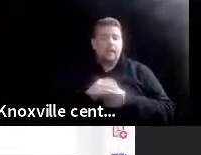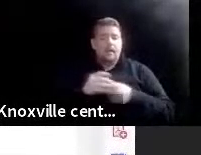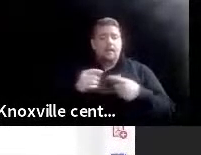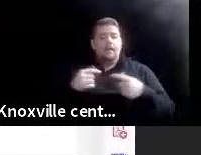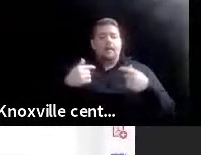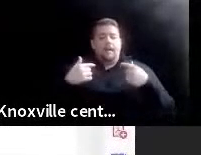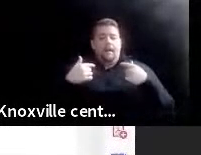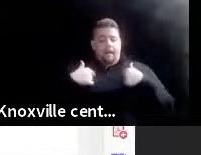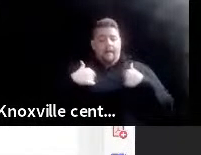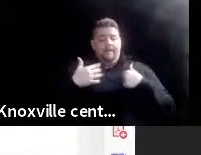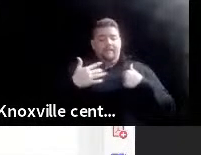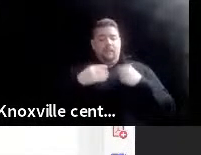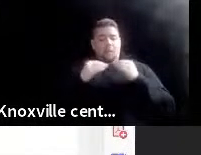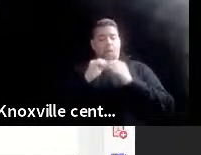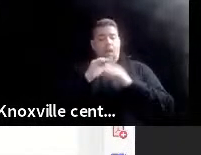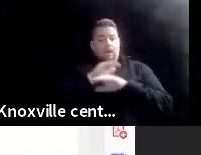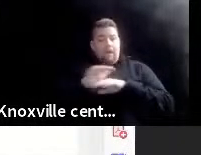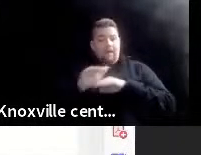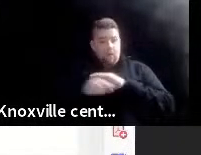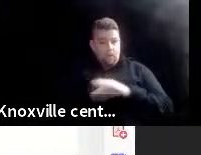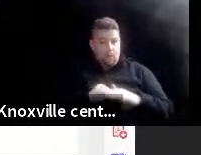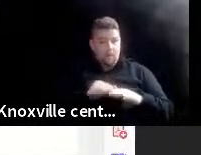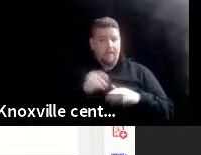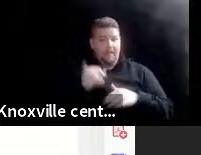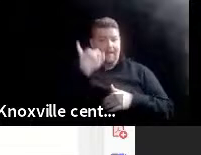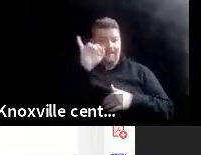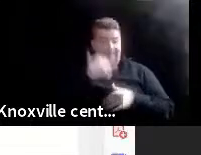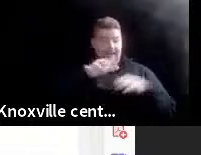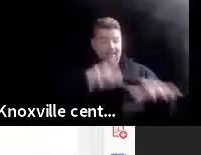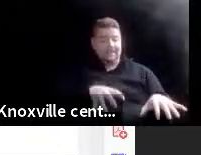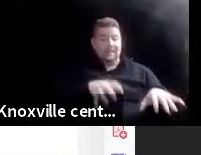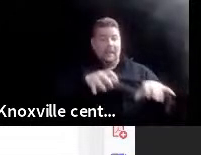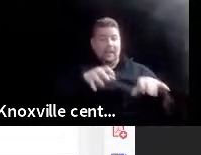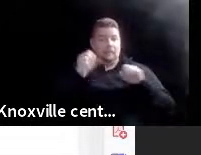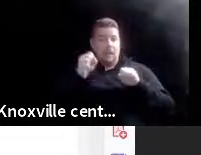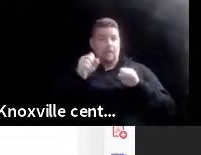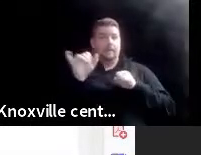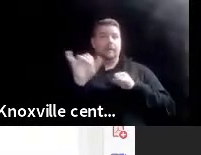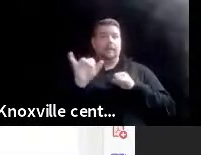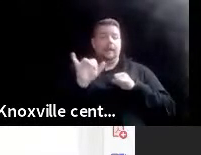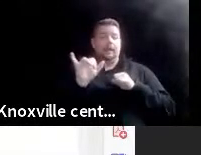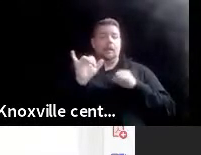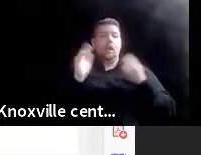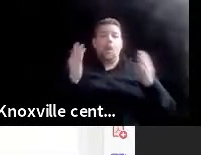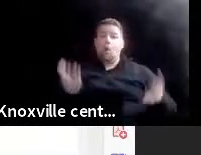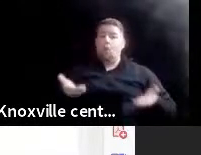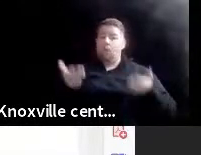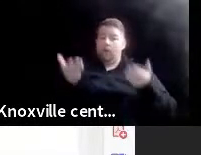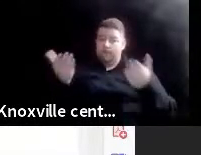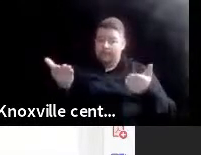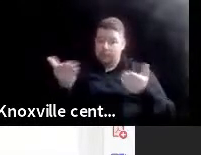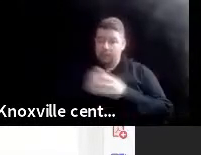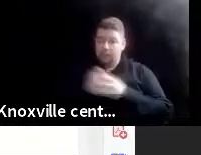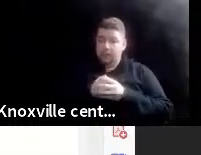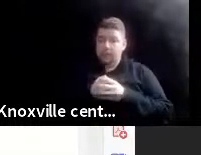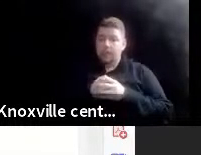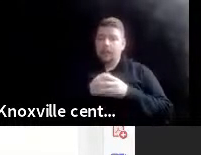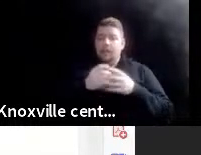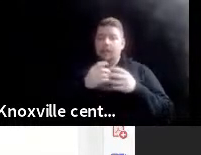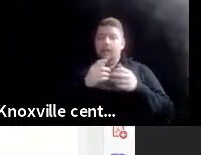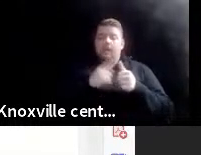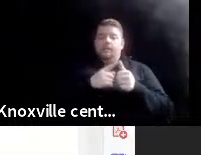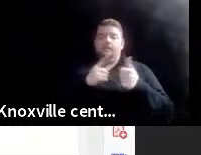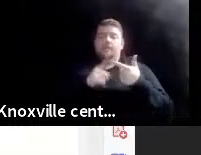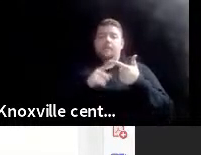more comfortable if this was adopted as a recommendation. The other